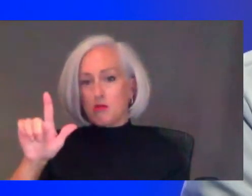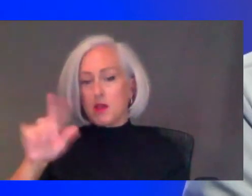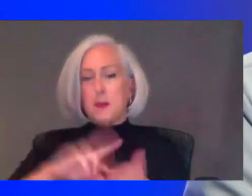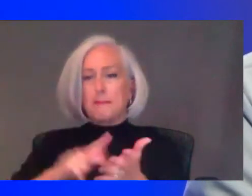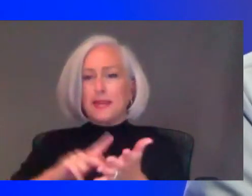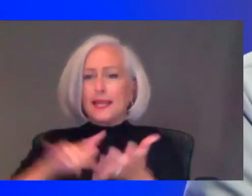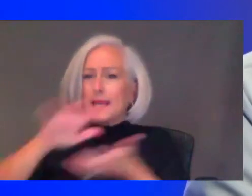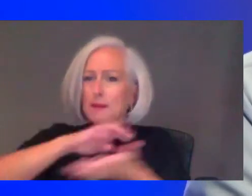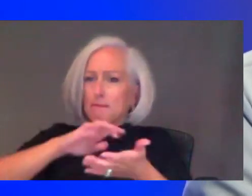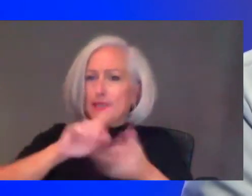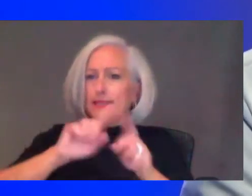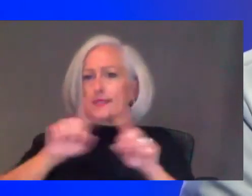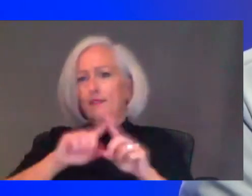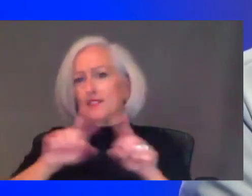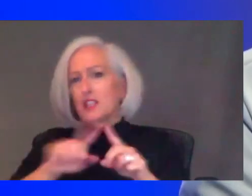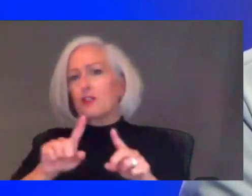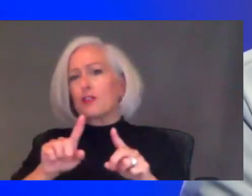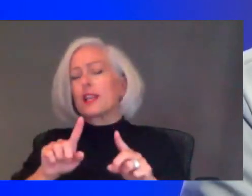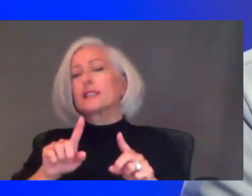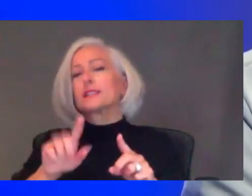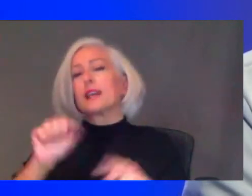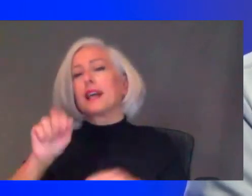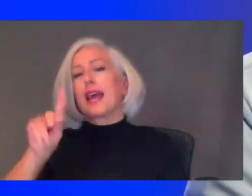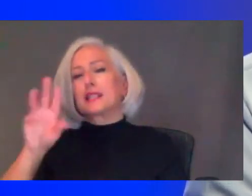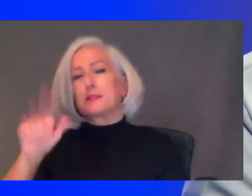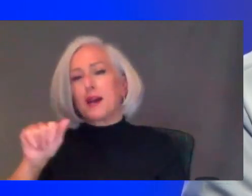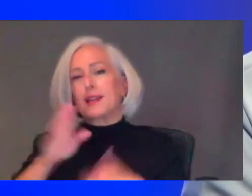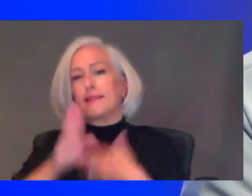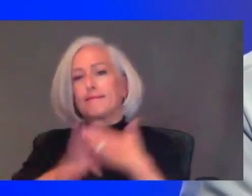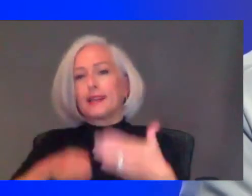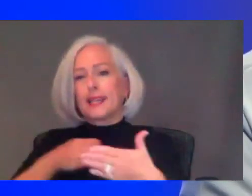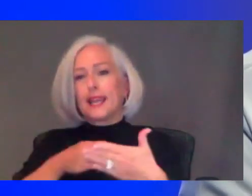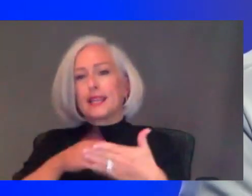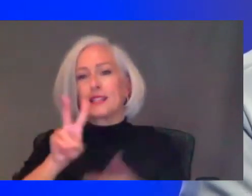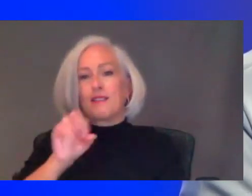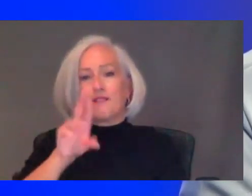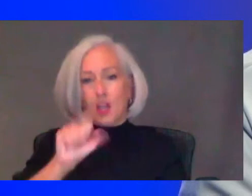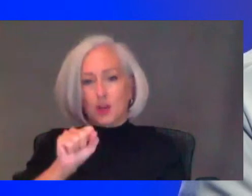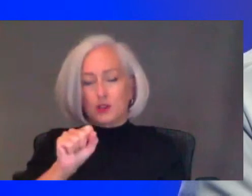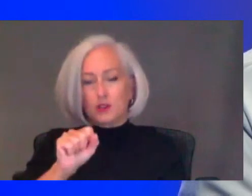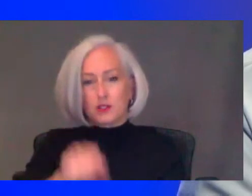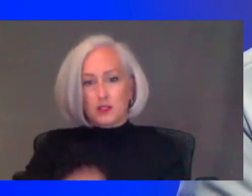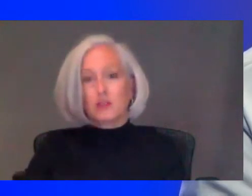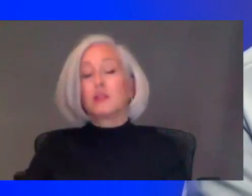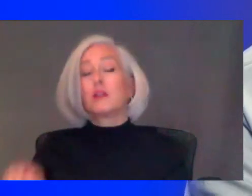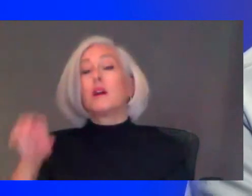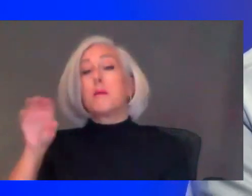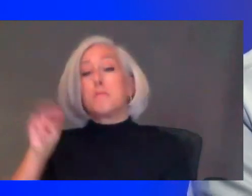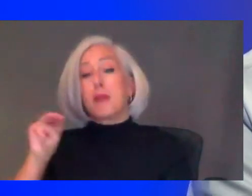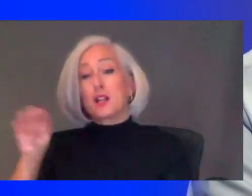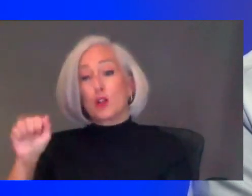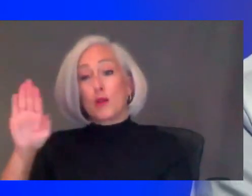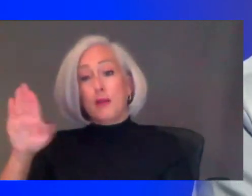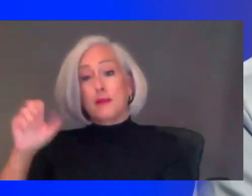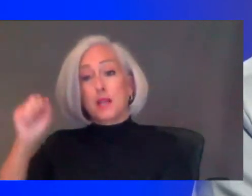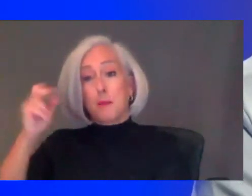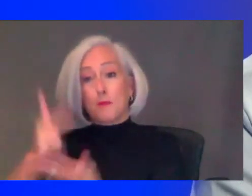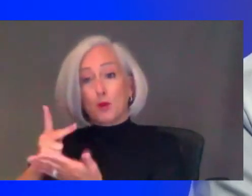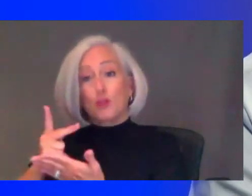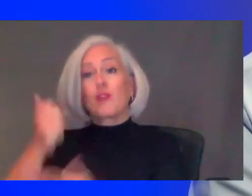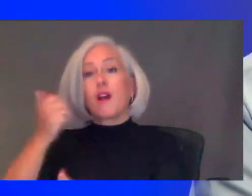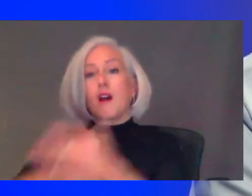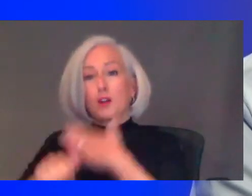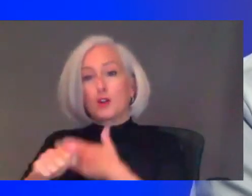effective at decreasing the severity of the infection once you have the infection. They're very